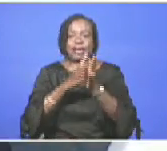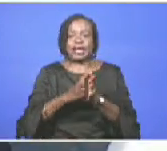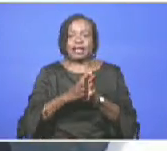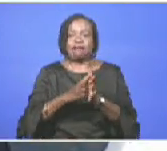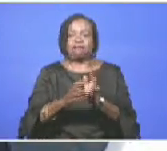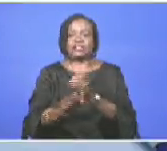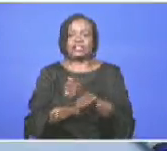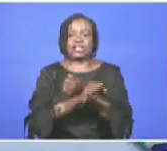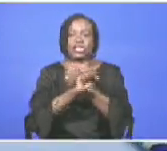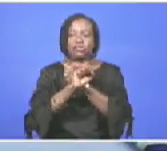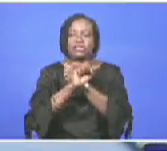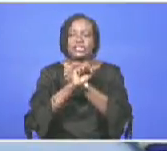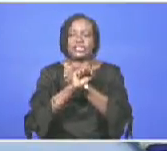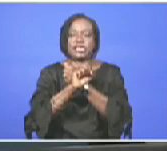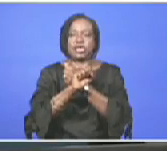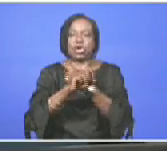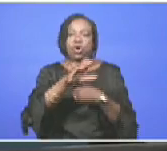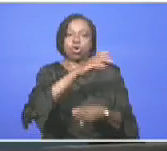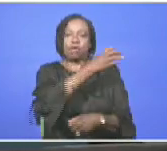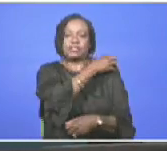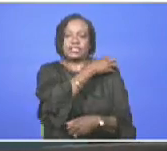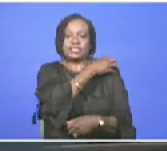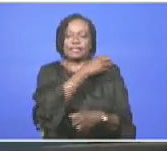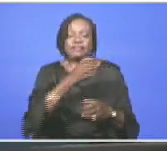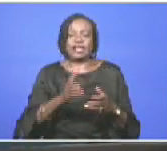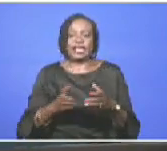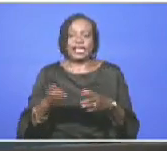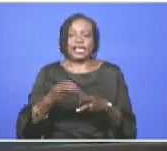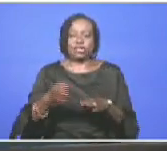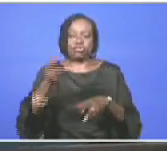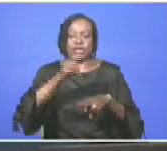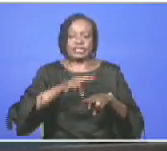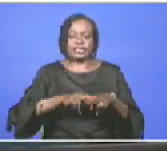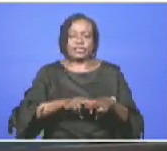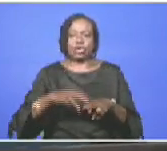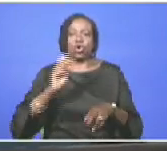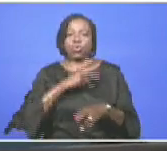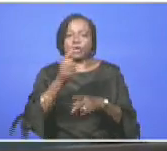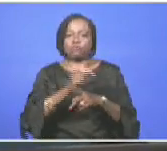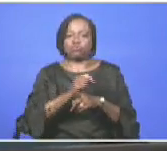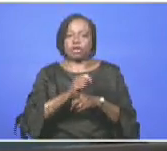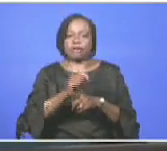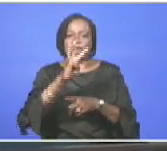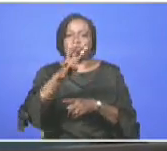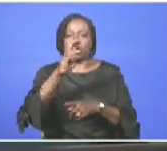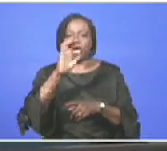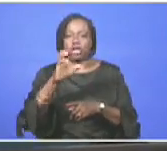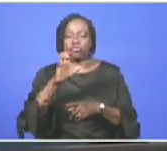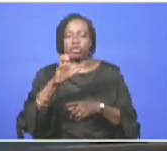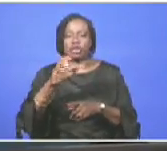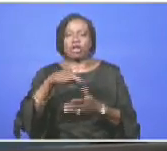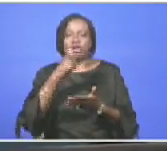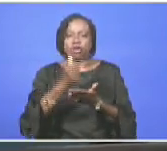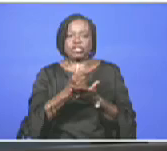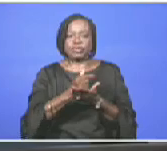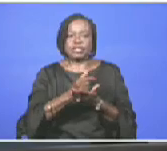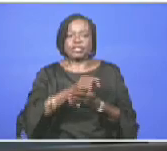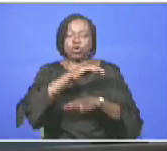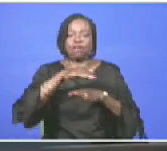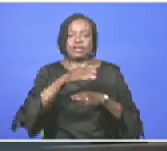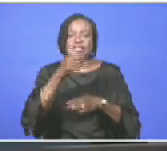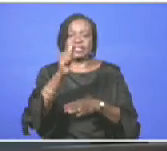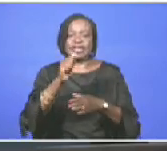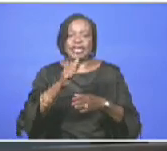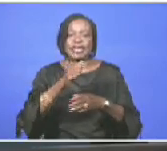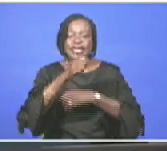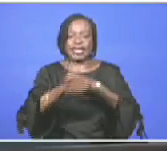increased. Over the past 10 years, we've trained over 400 graduates, and for the most part,